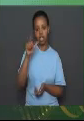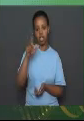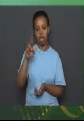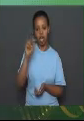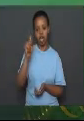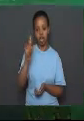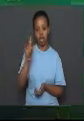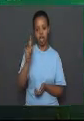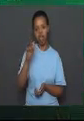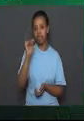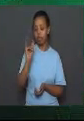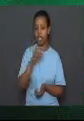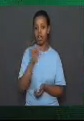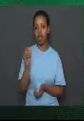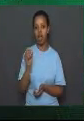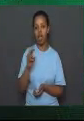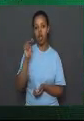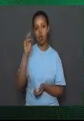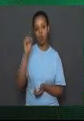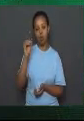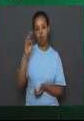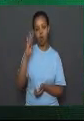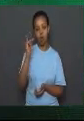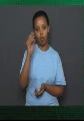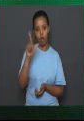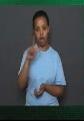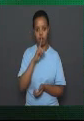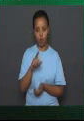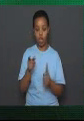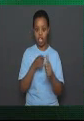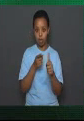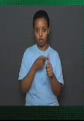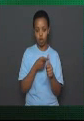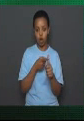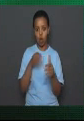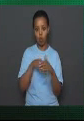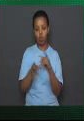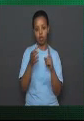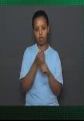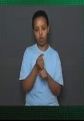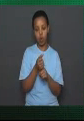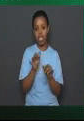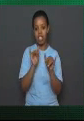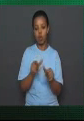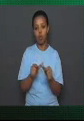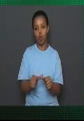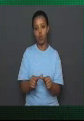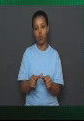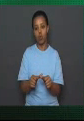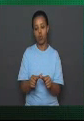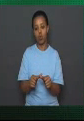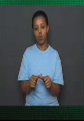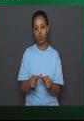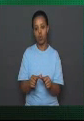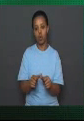phase. The stationary phase is comprised of a stationary item that